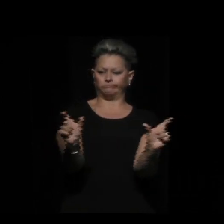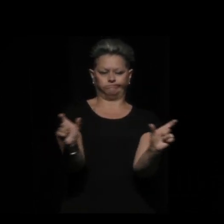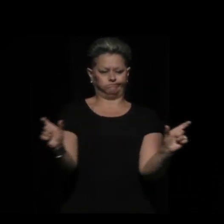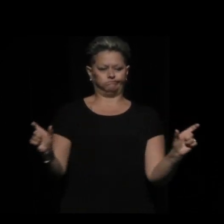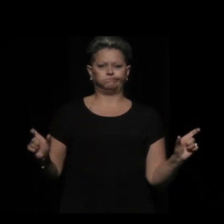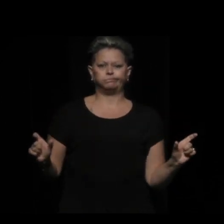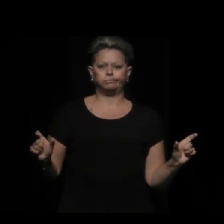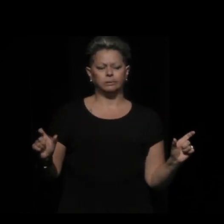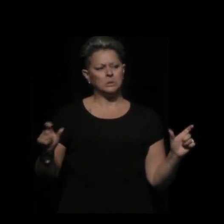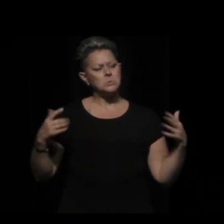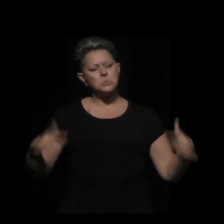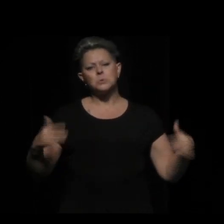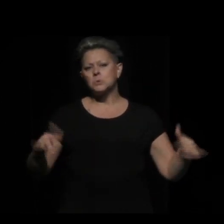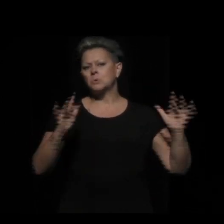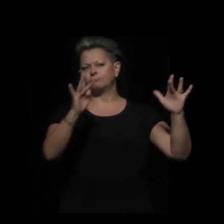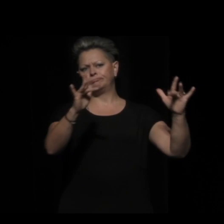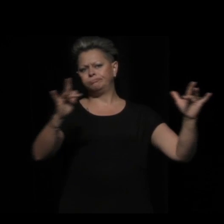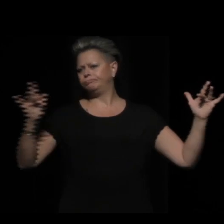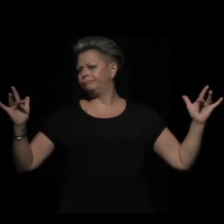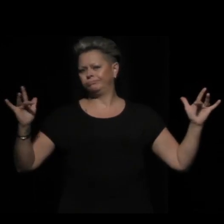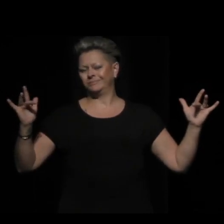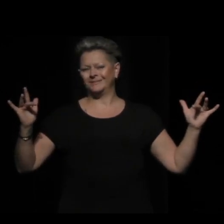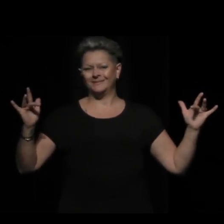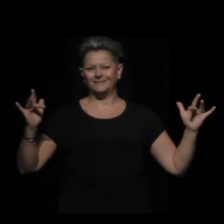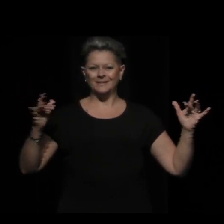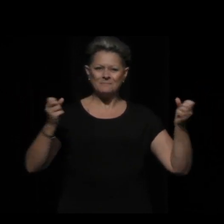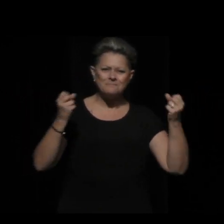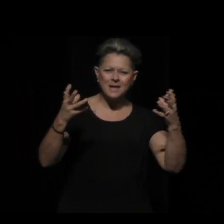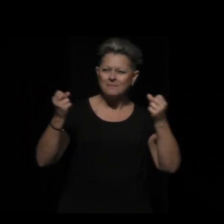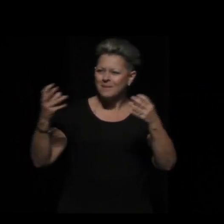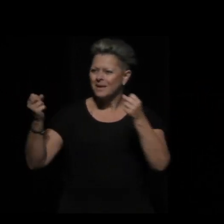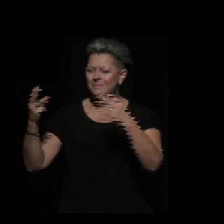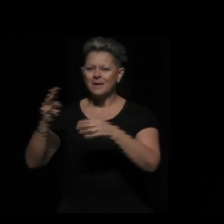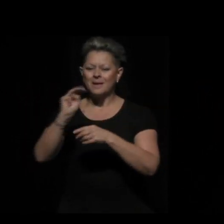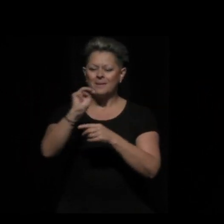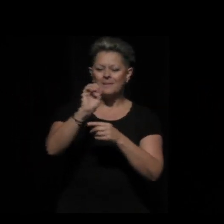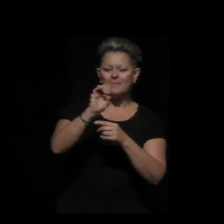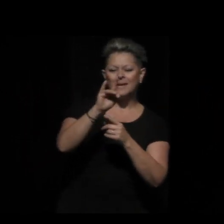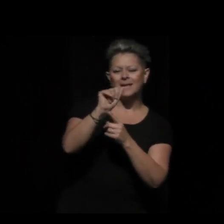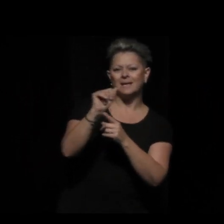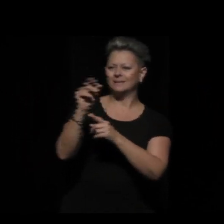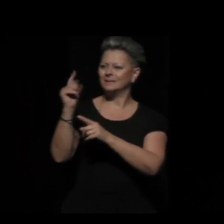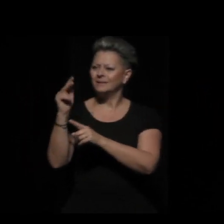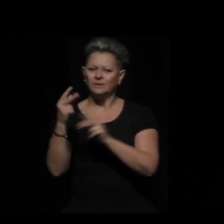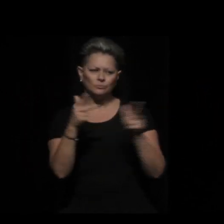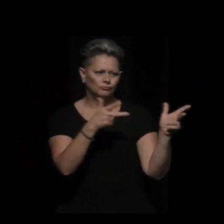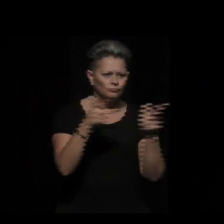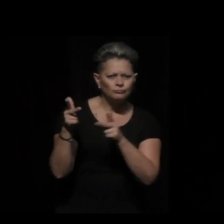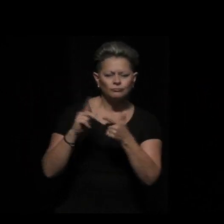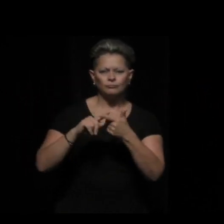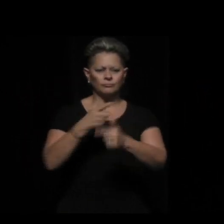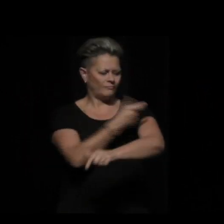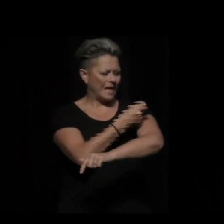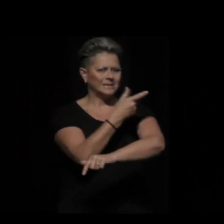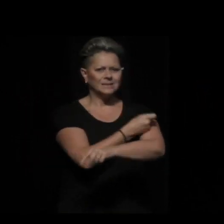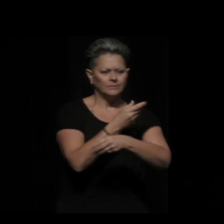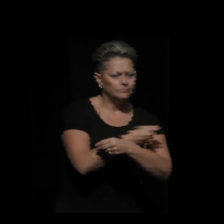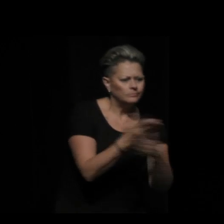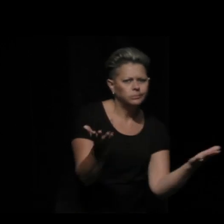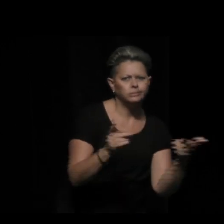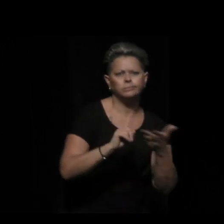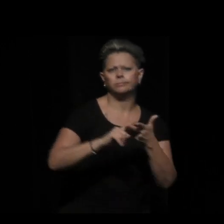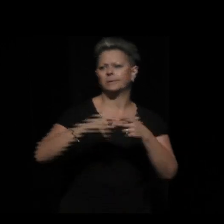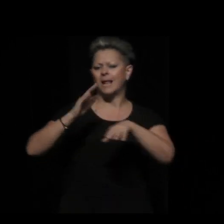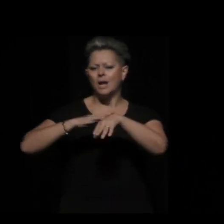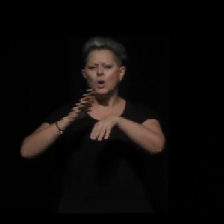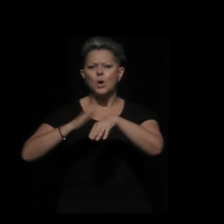outstanding. There have been hundreds of media availabilities, a comprehensive vaccine rollout, alert level